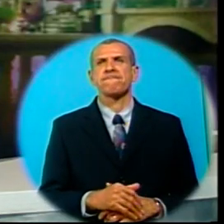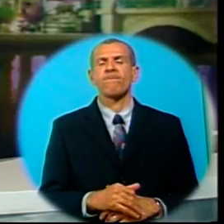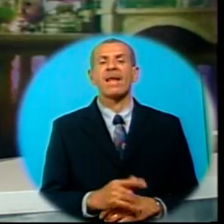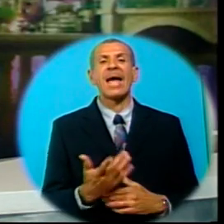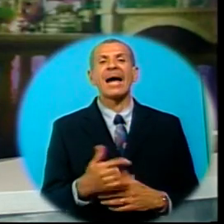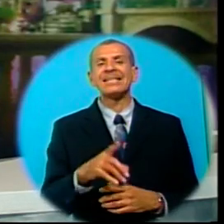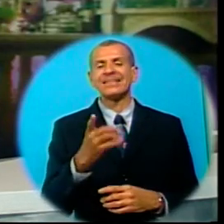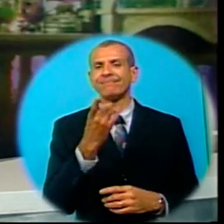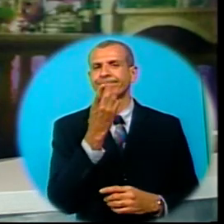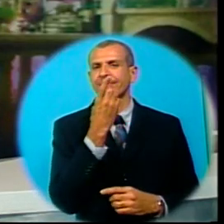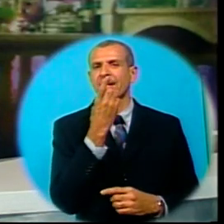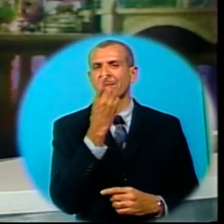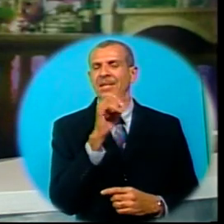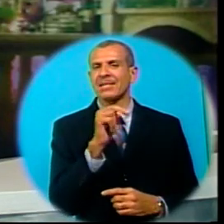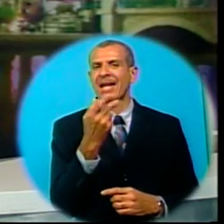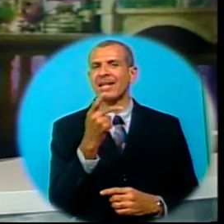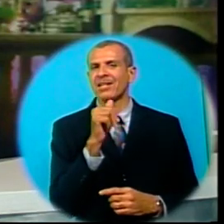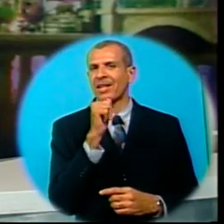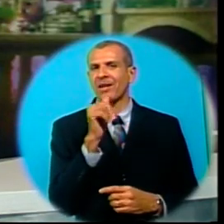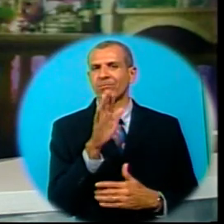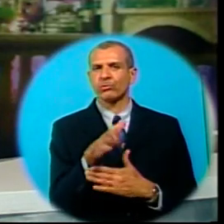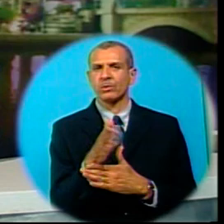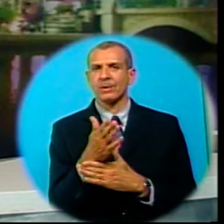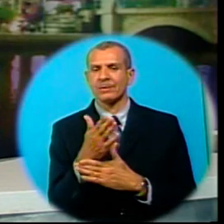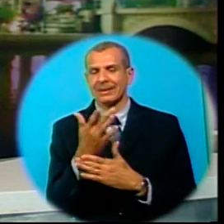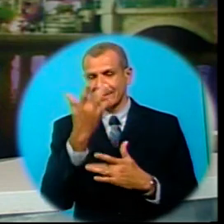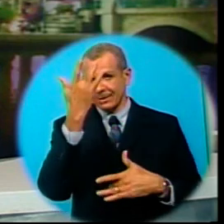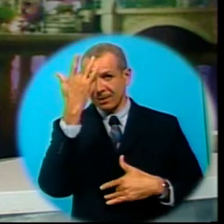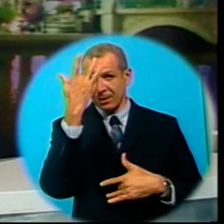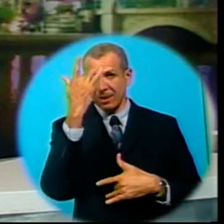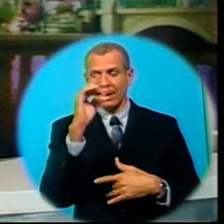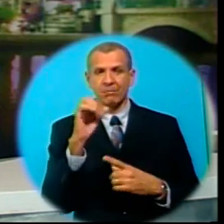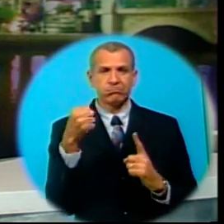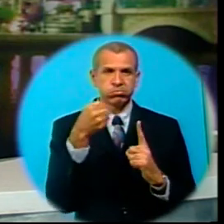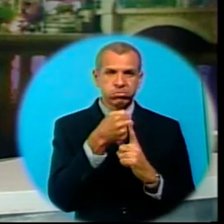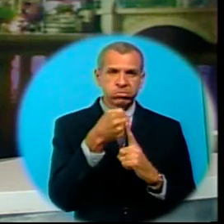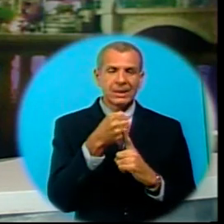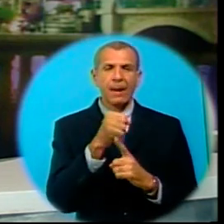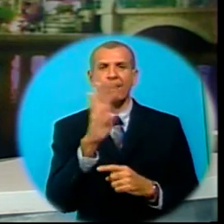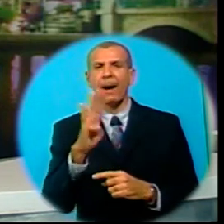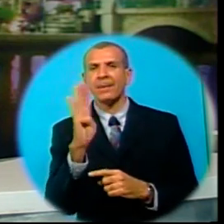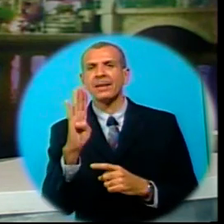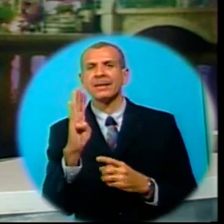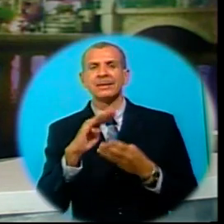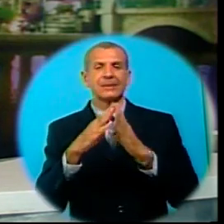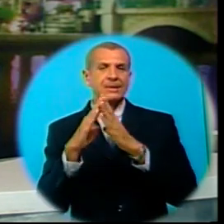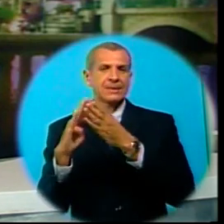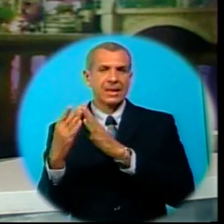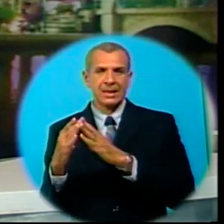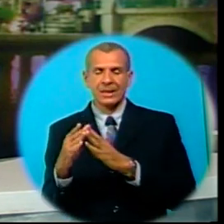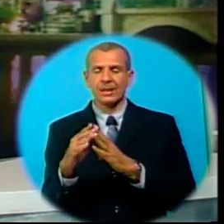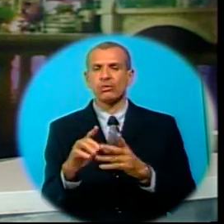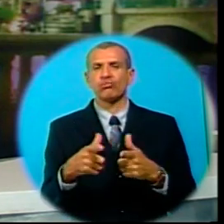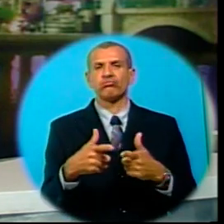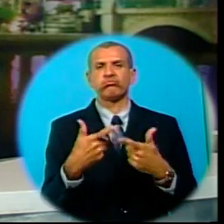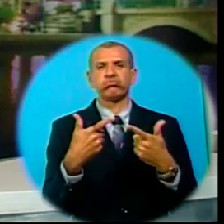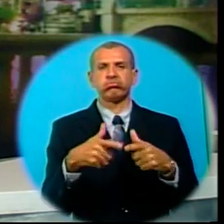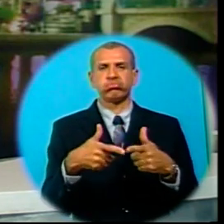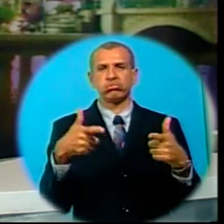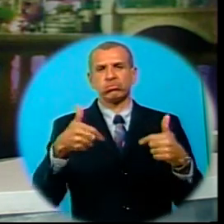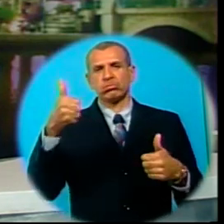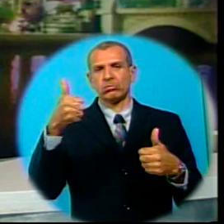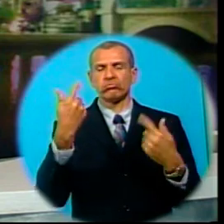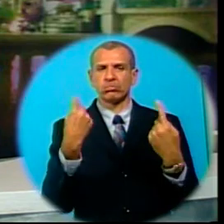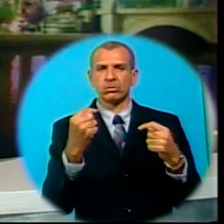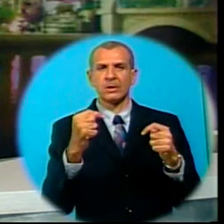As diabetes and other non-communicable diseases continue to take a toll on Barbadian society, there's a greater effort to get people to better manage